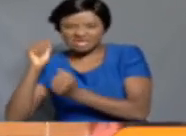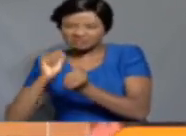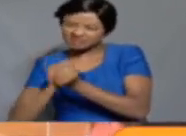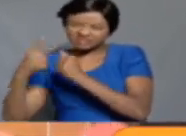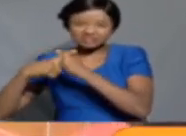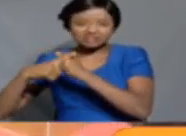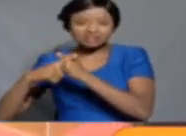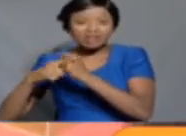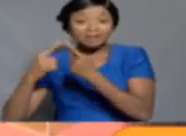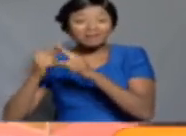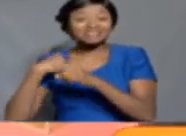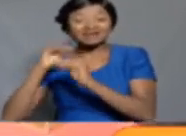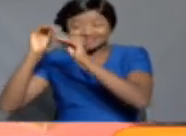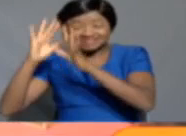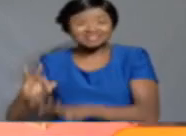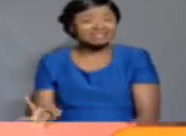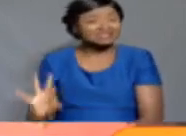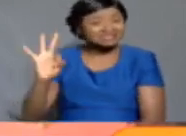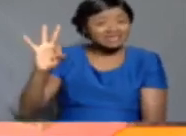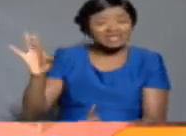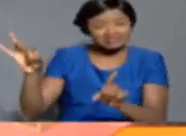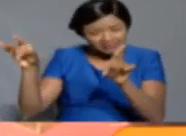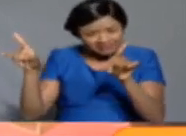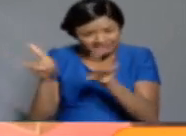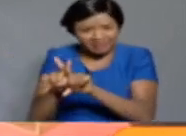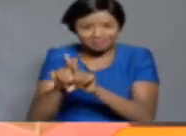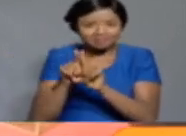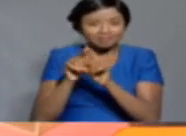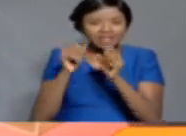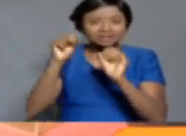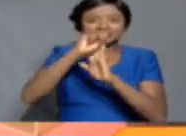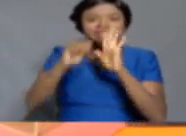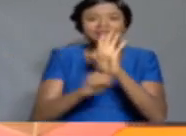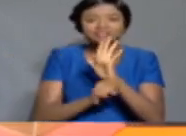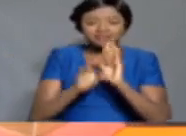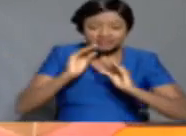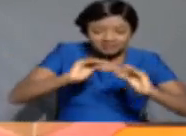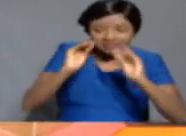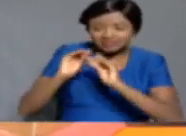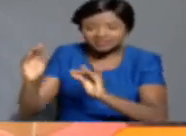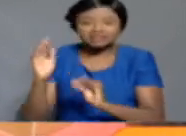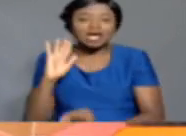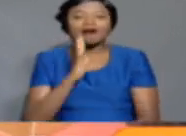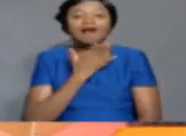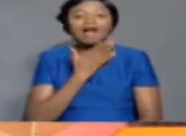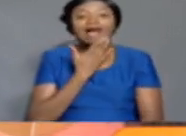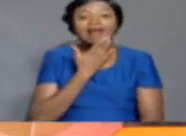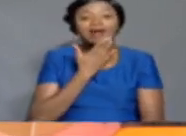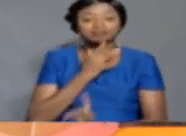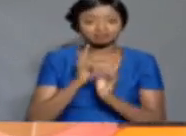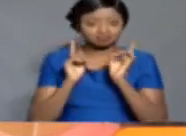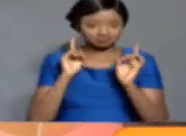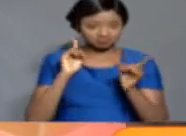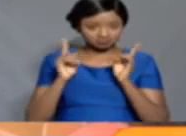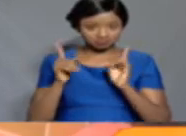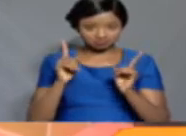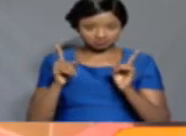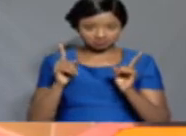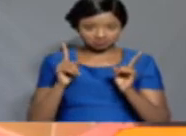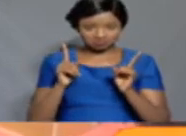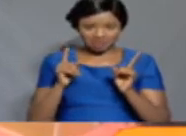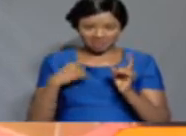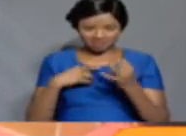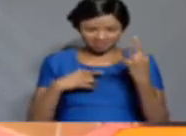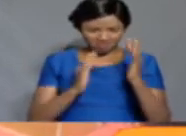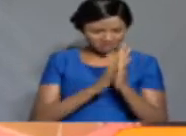were 3 teachers. It was the same subject. They were being taught about colors. And we're talking about practical learning. So here we have where there are only 3 books, na mwalimu